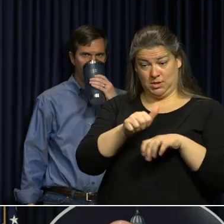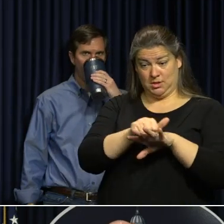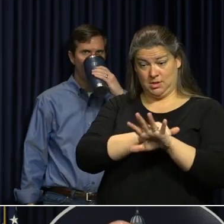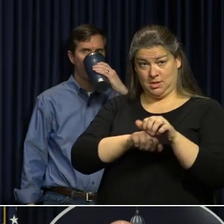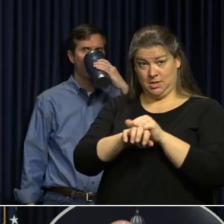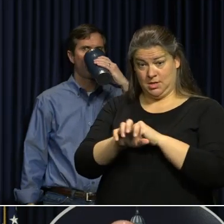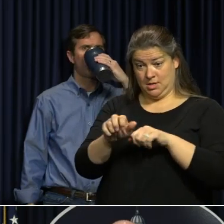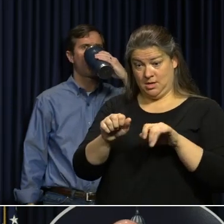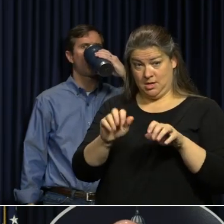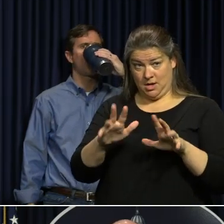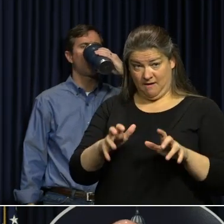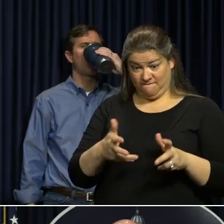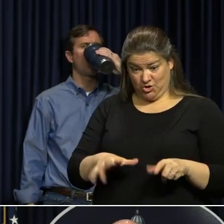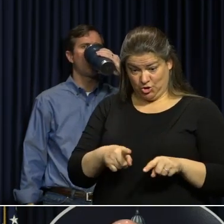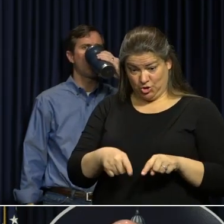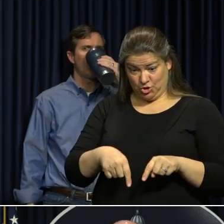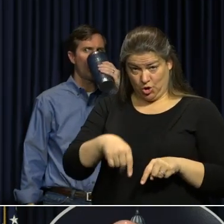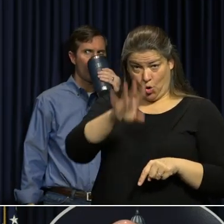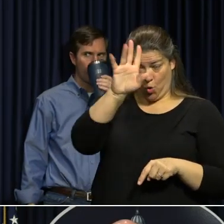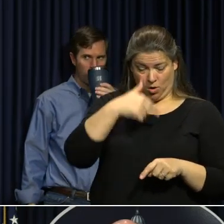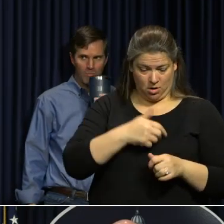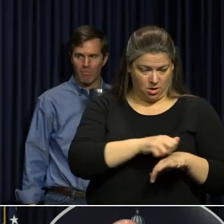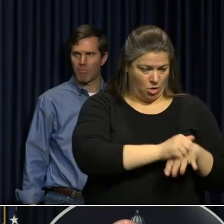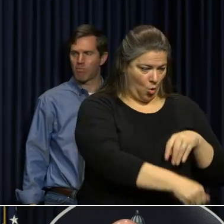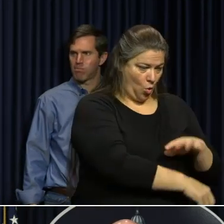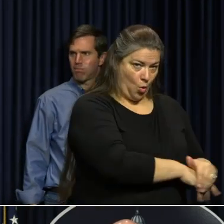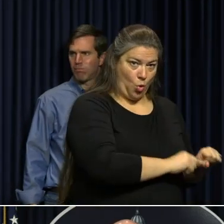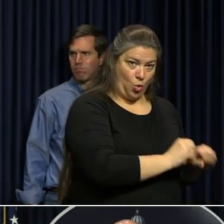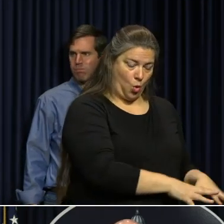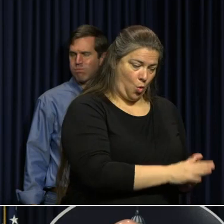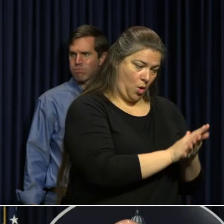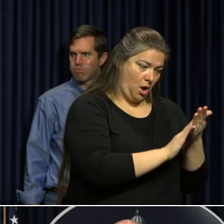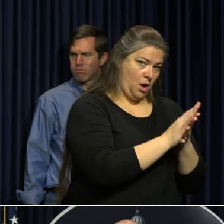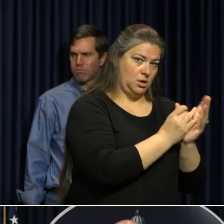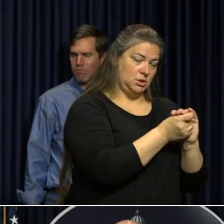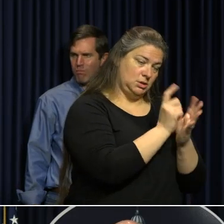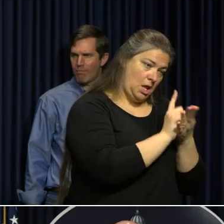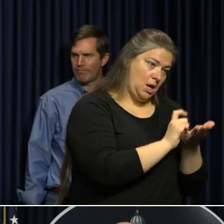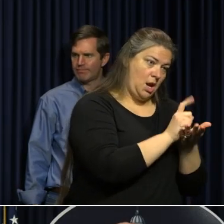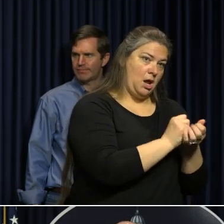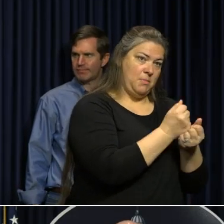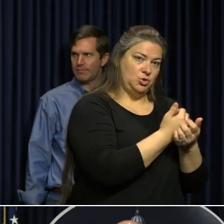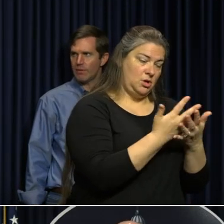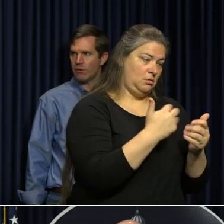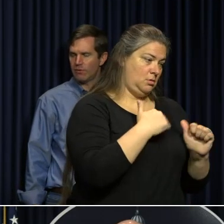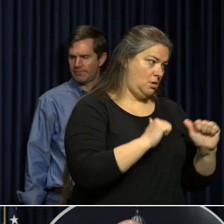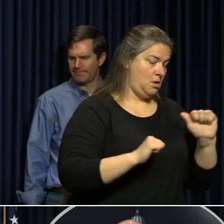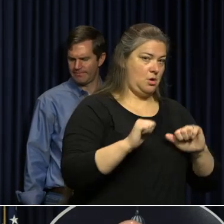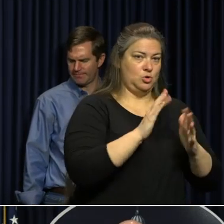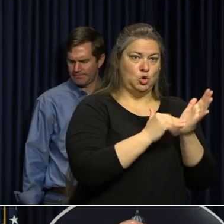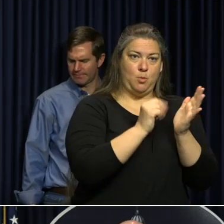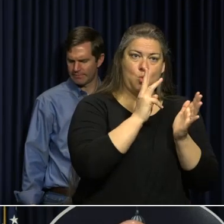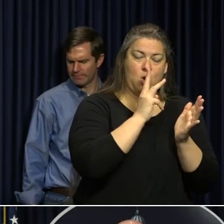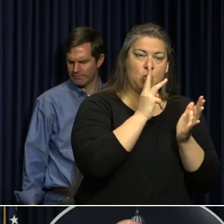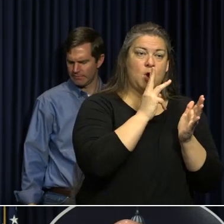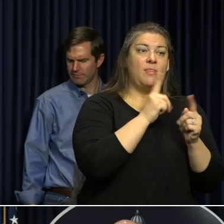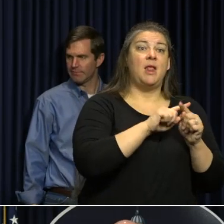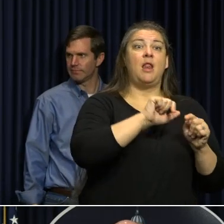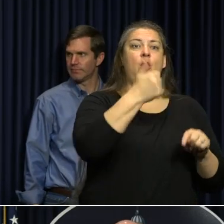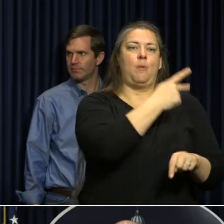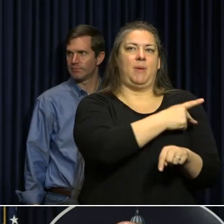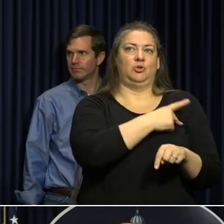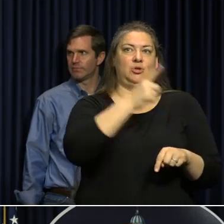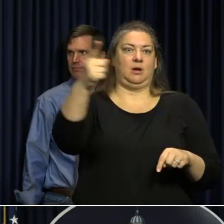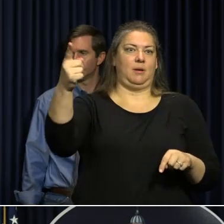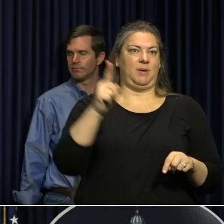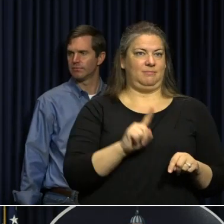that patient, discarded between patients, and still doing hand sanitization, like washing with soap and water between patients,